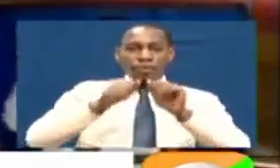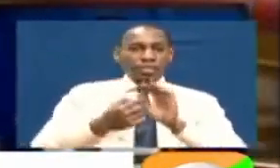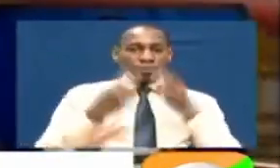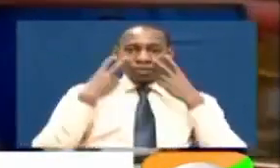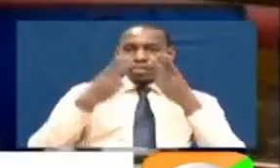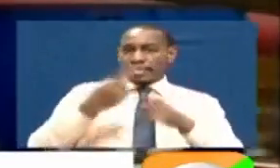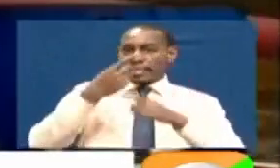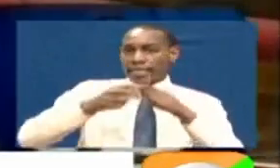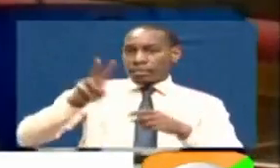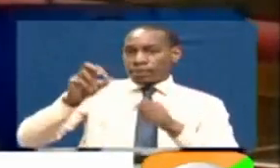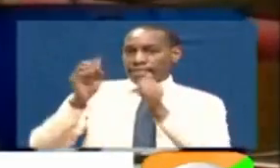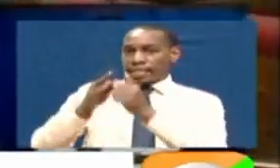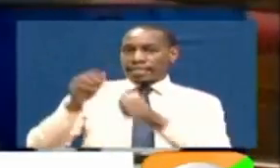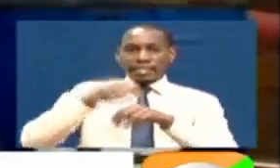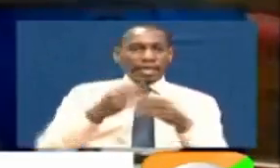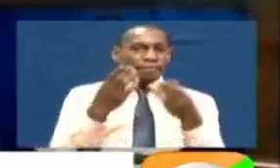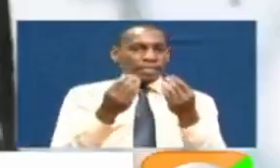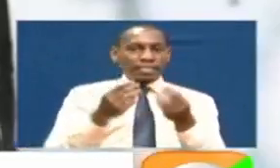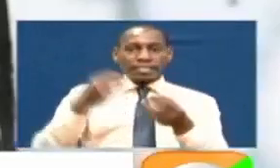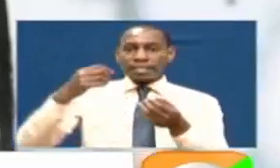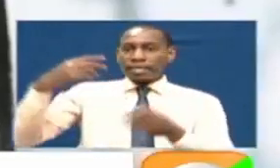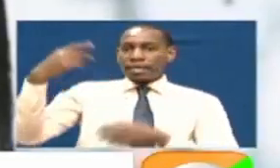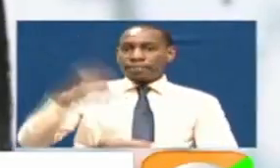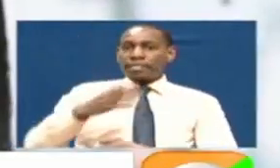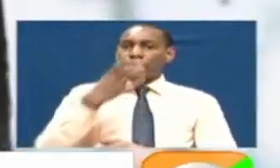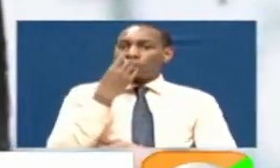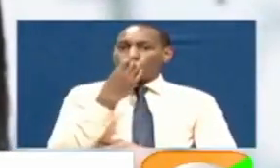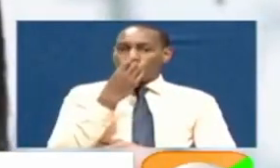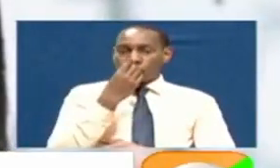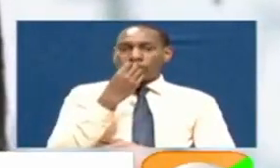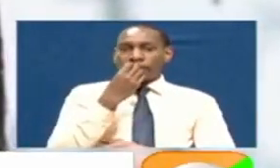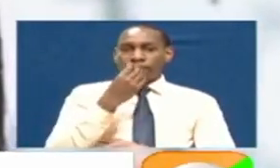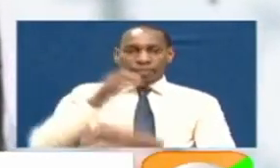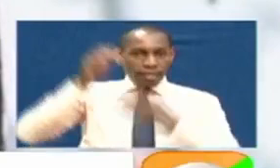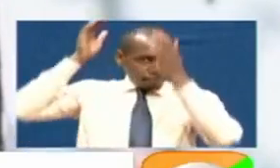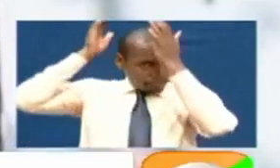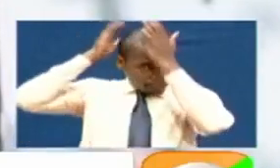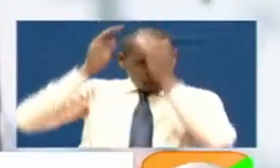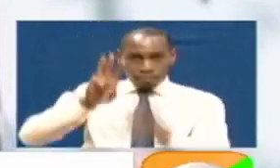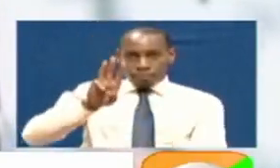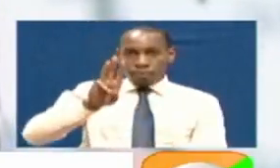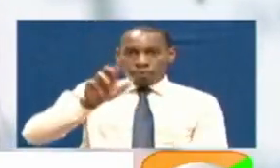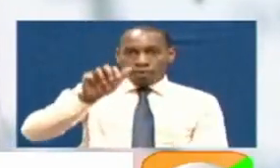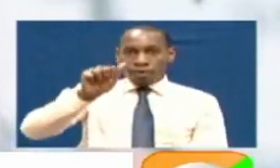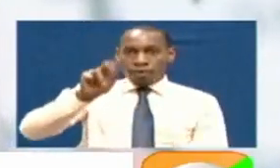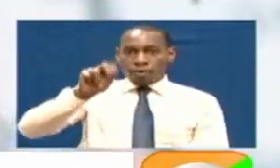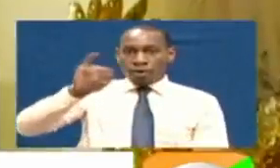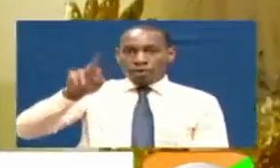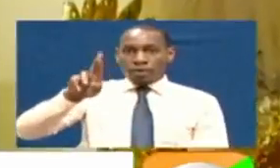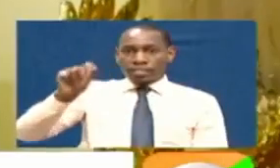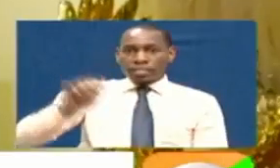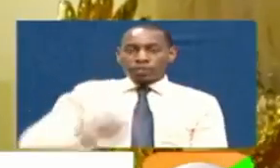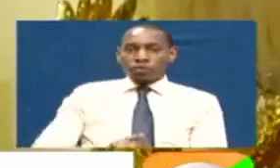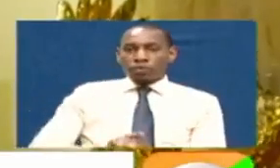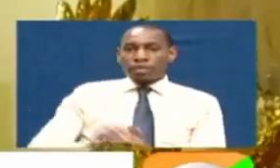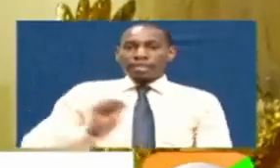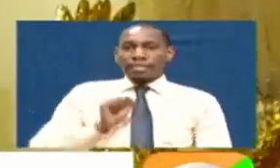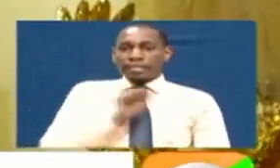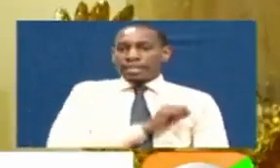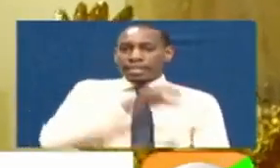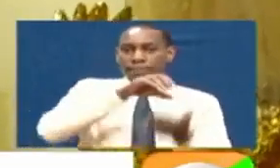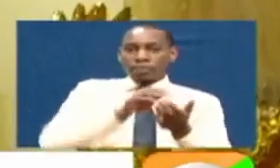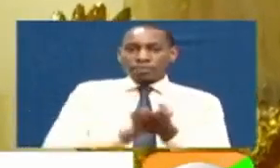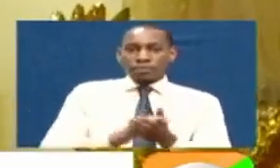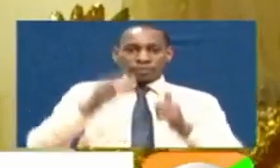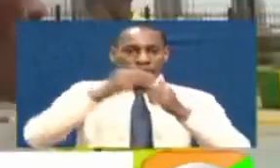in 2013 when he easily trounced ODM's Bishop Margaret Wanjiru to the city's senatorial post. Sonko's rise